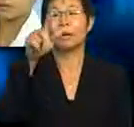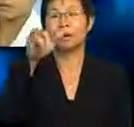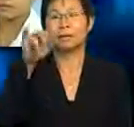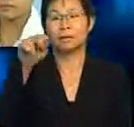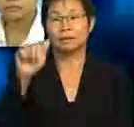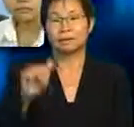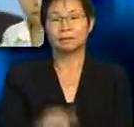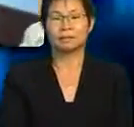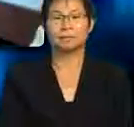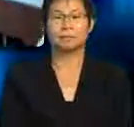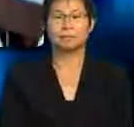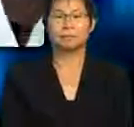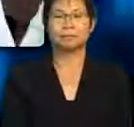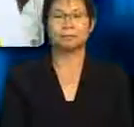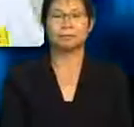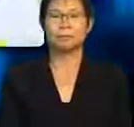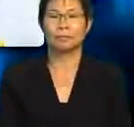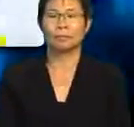Amanina.